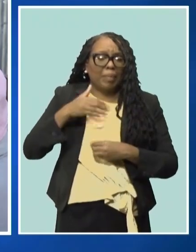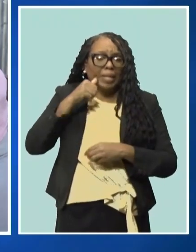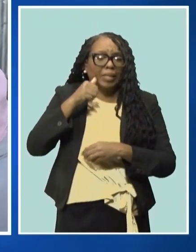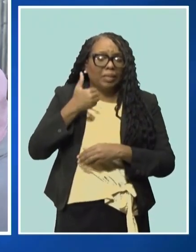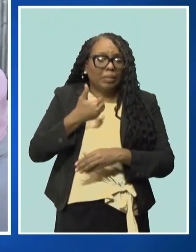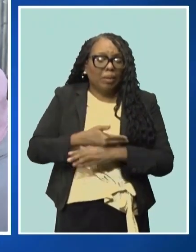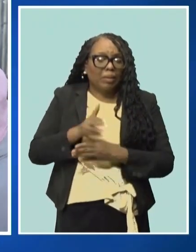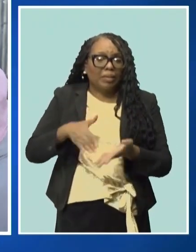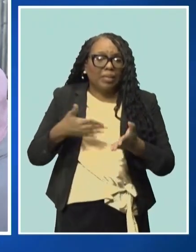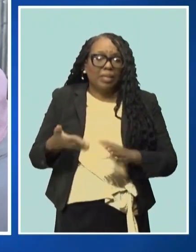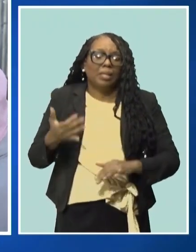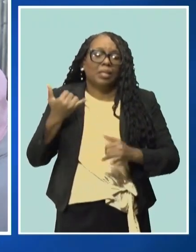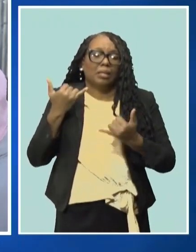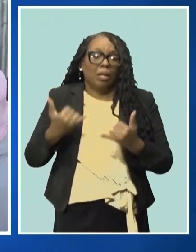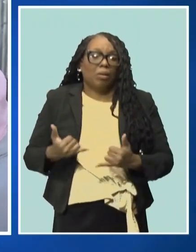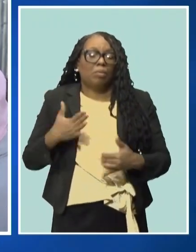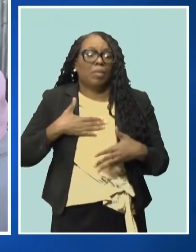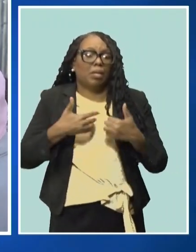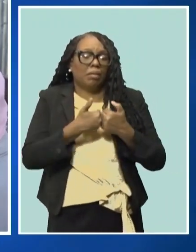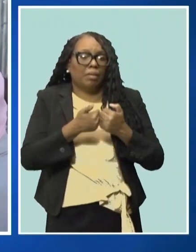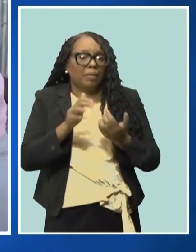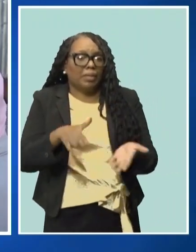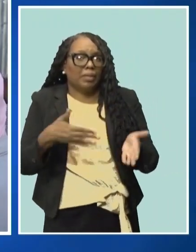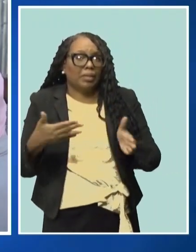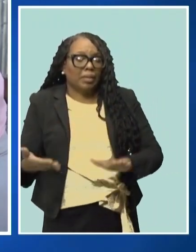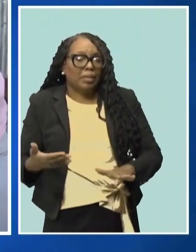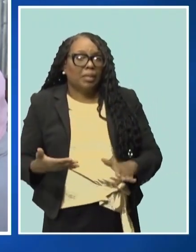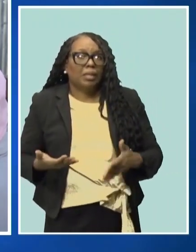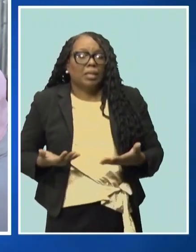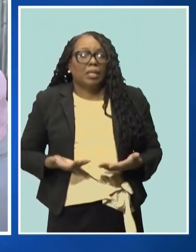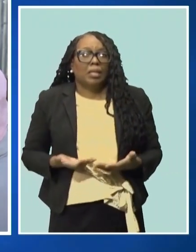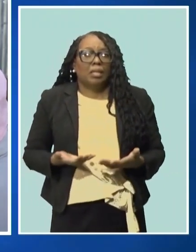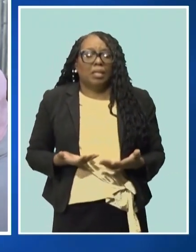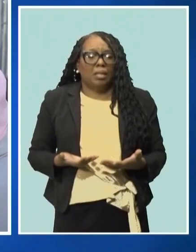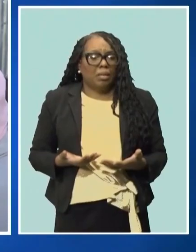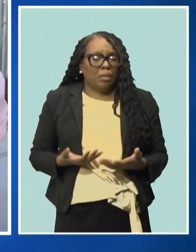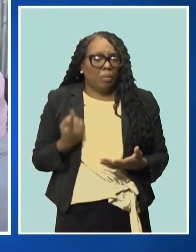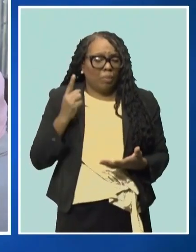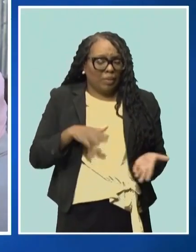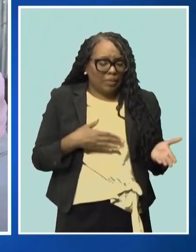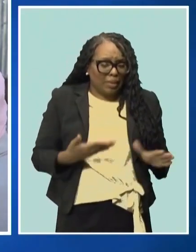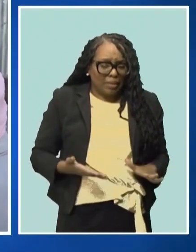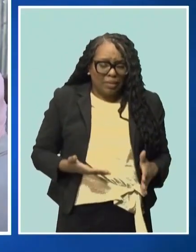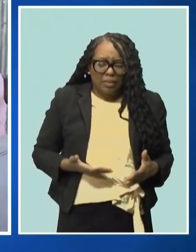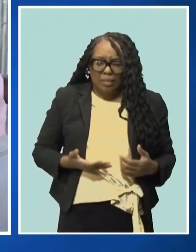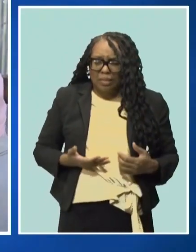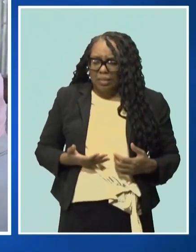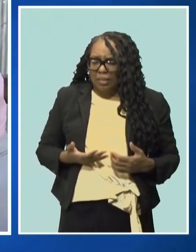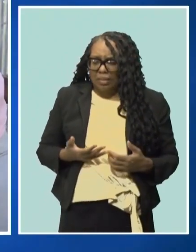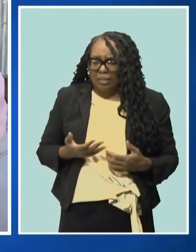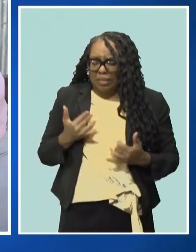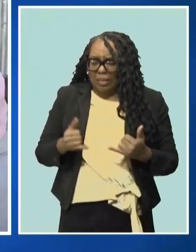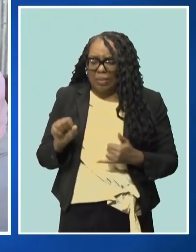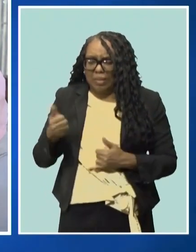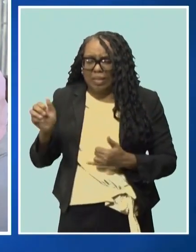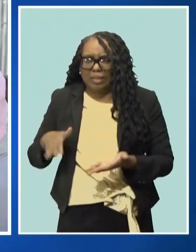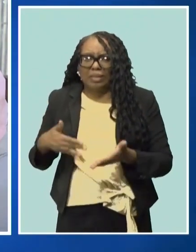not even moving. And it's like from one thing to the next, because I'm just trying to get over